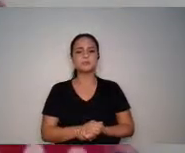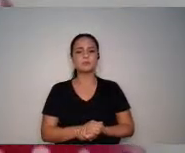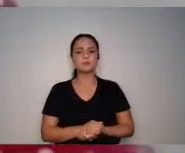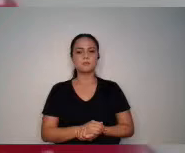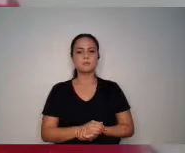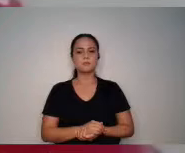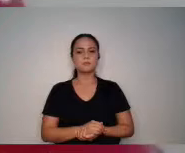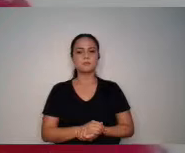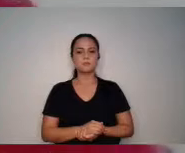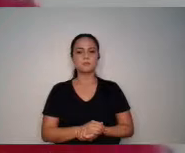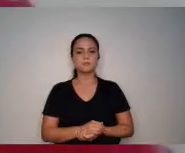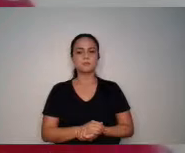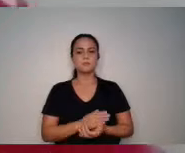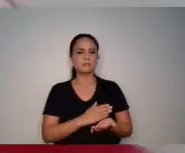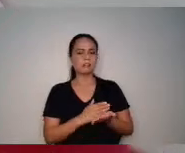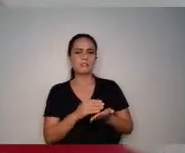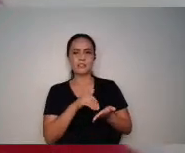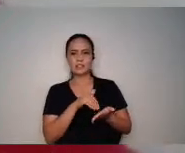situation before,